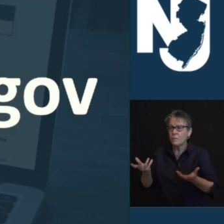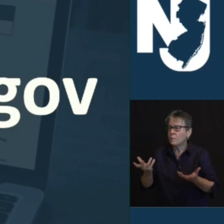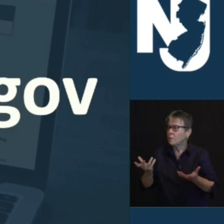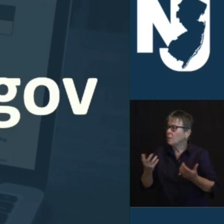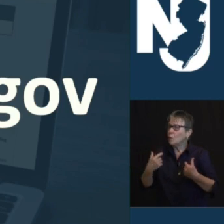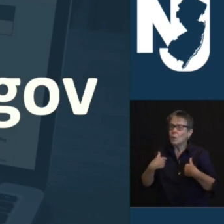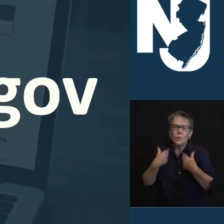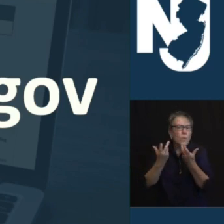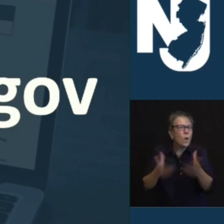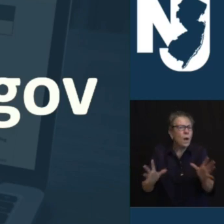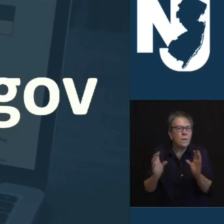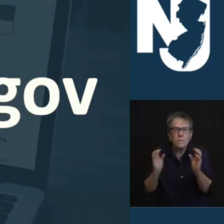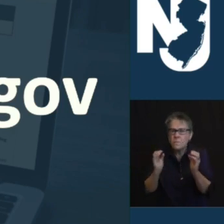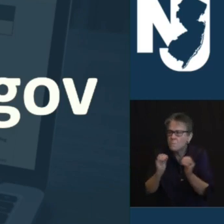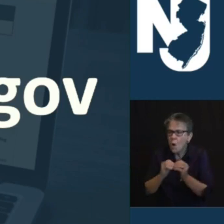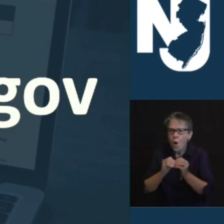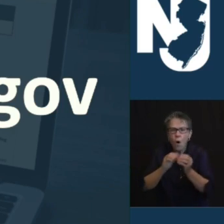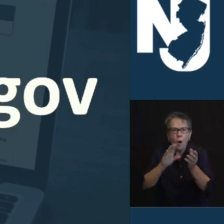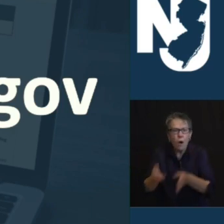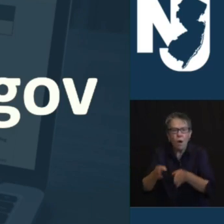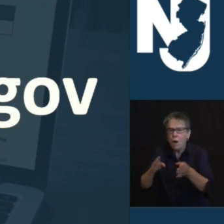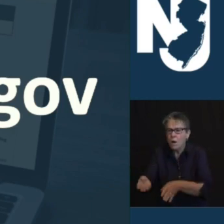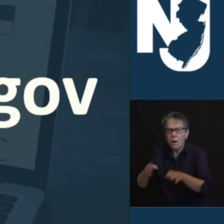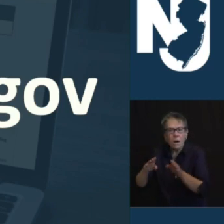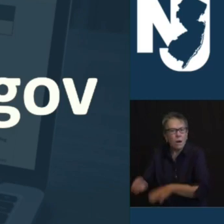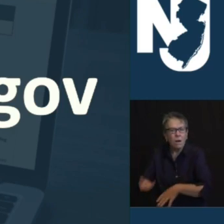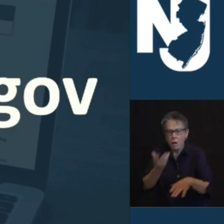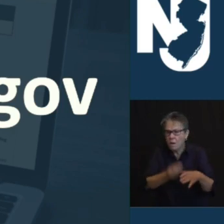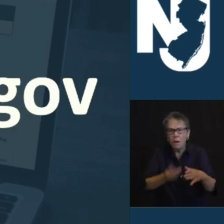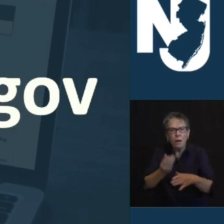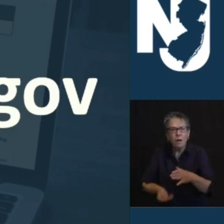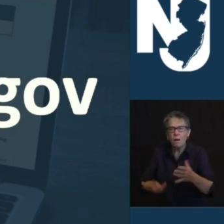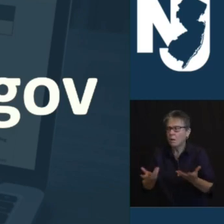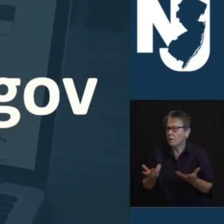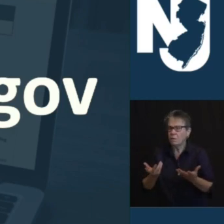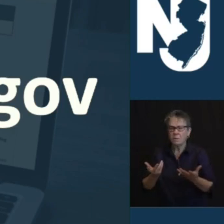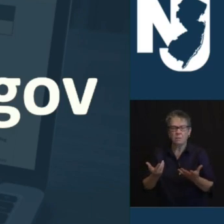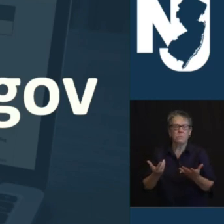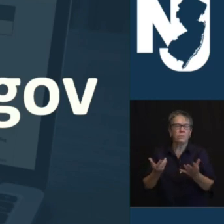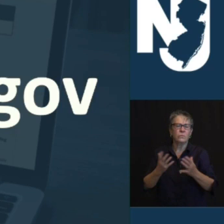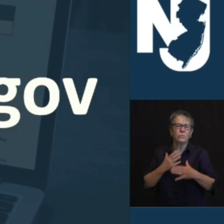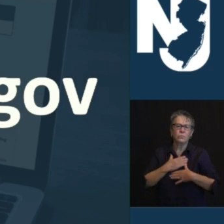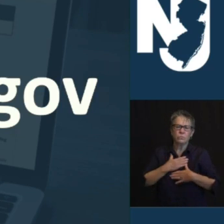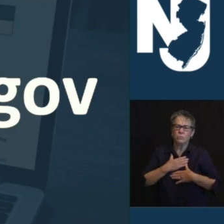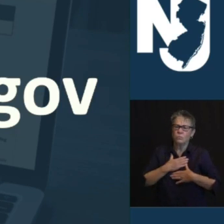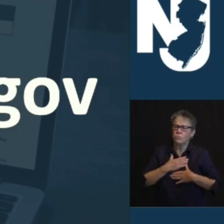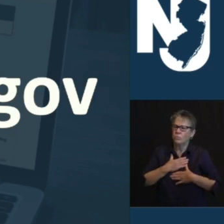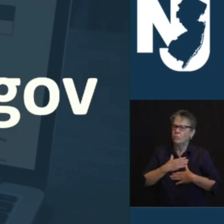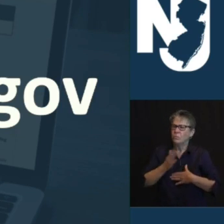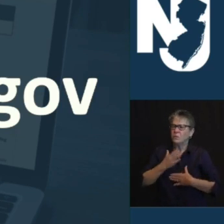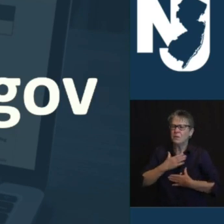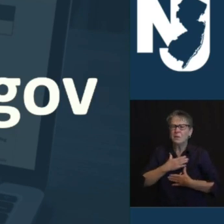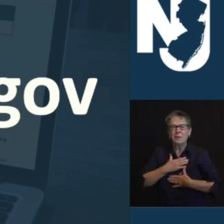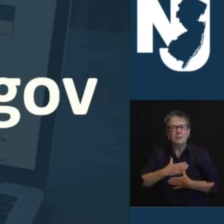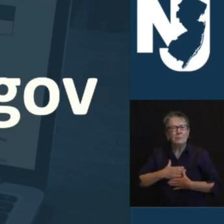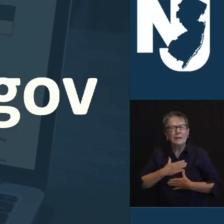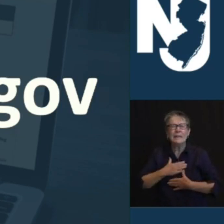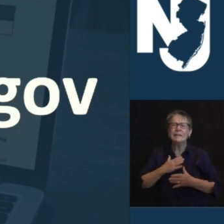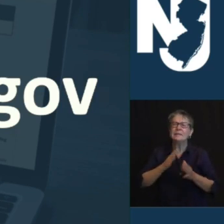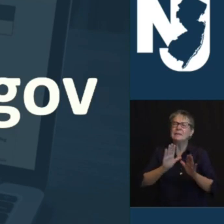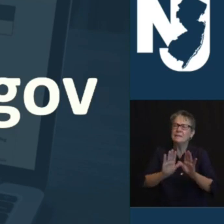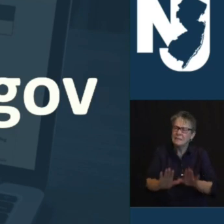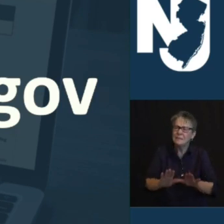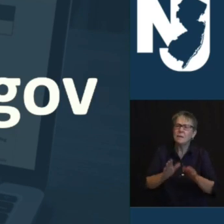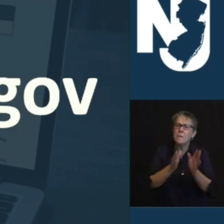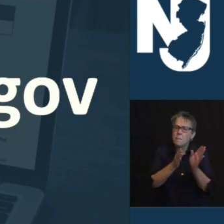for the celebrations yet to come. We urge you, if you haven't done so already, to plan for only a small, immediate family gathering